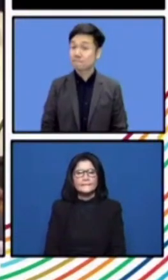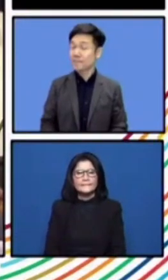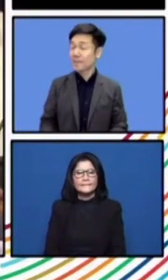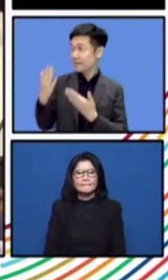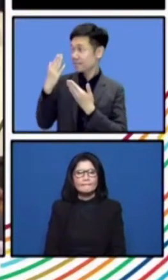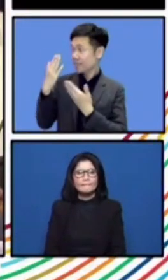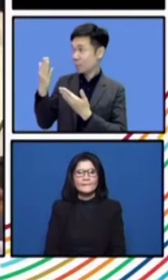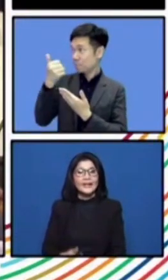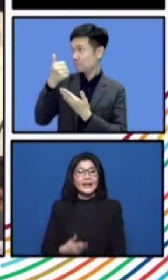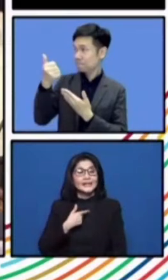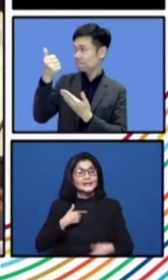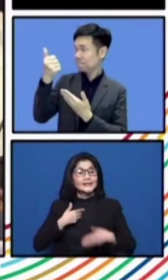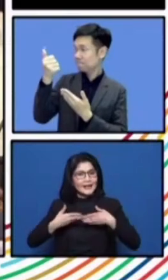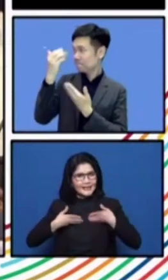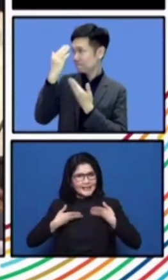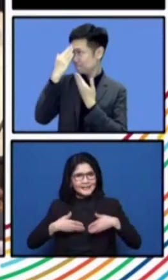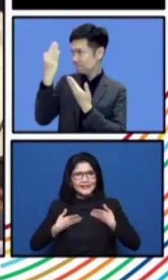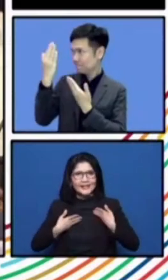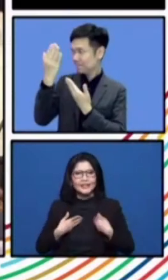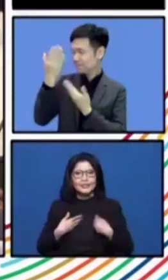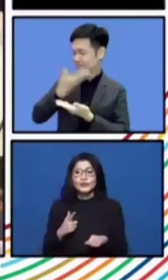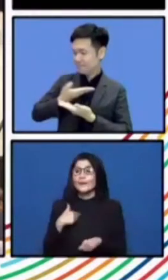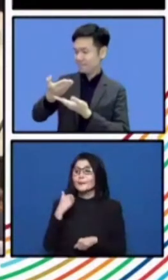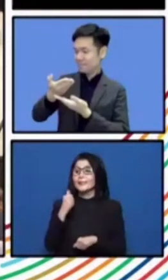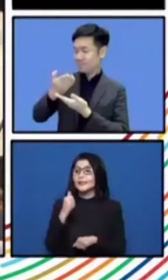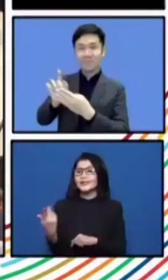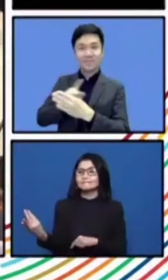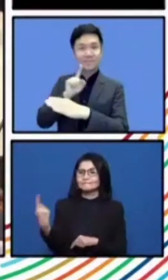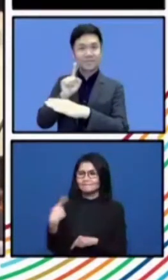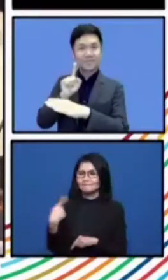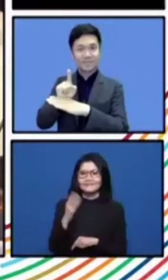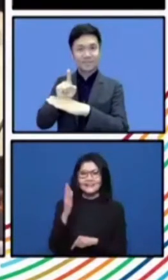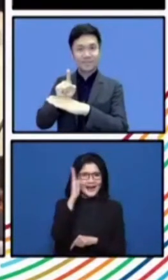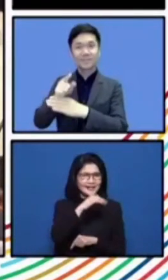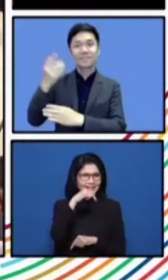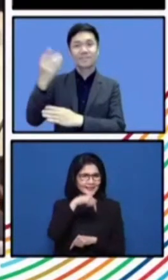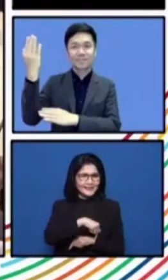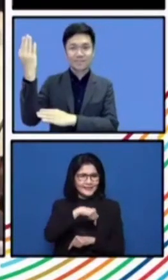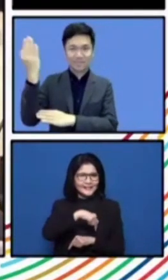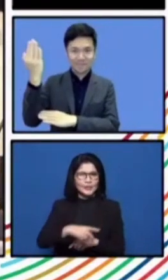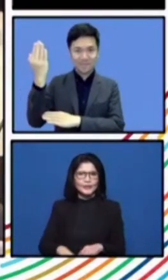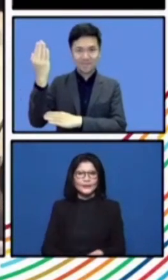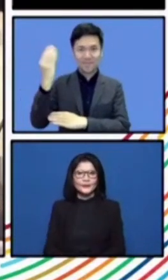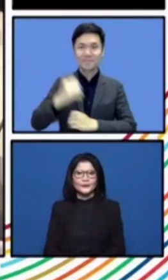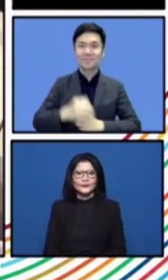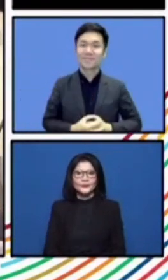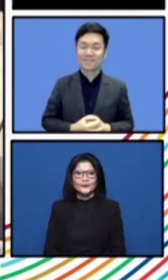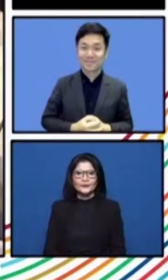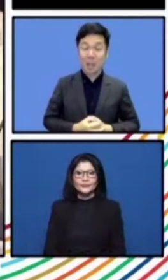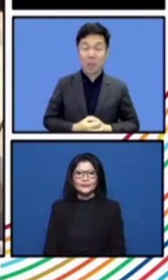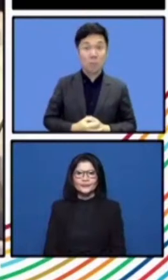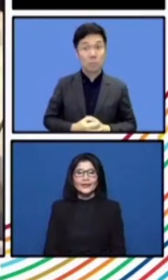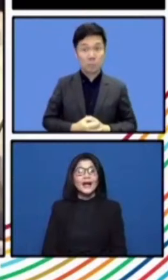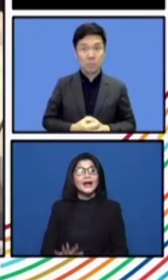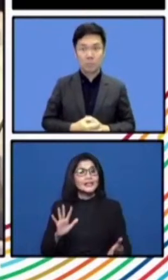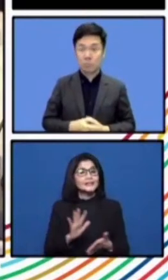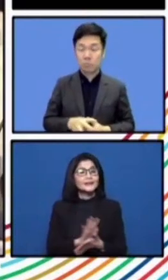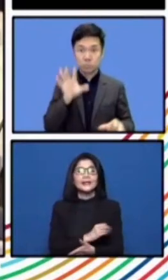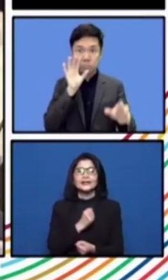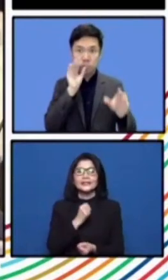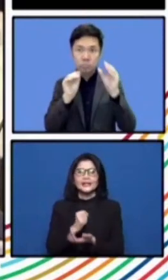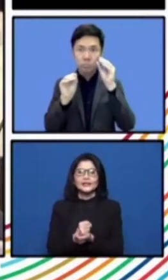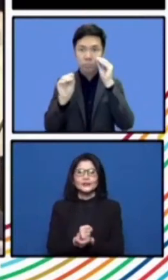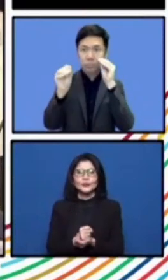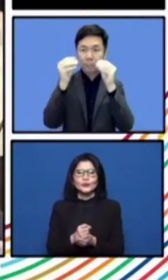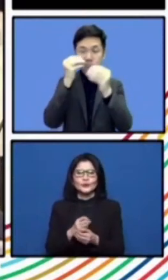pleased to be here again and speaking uh I learned quite a lot here from the moderator